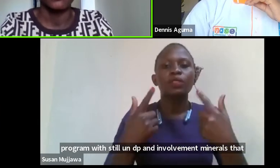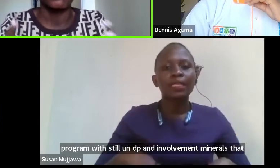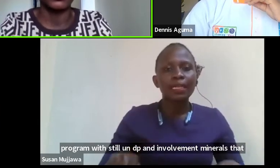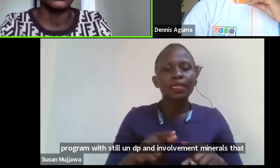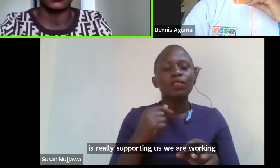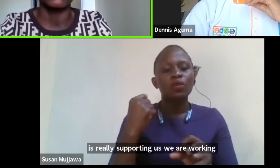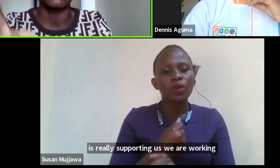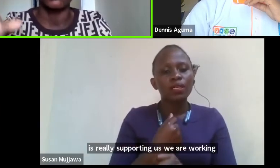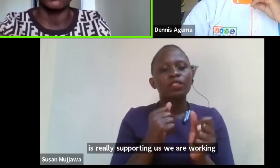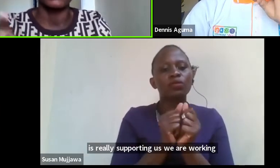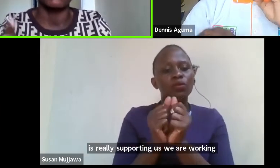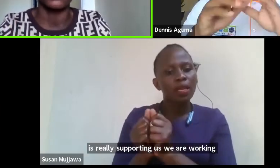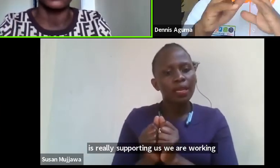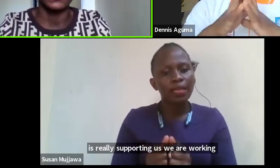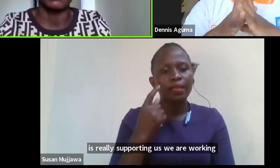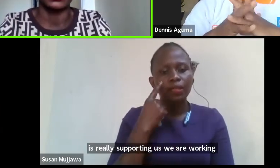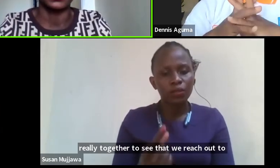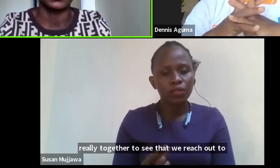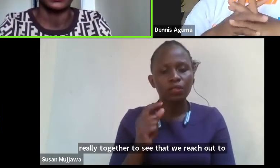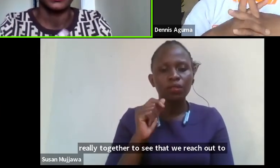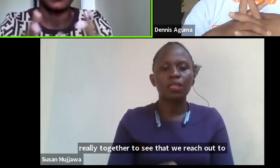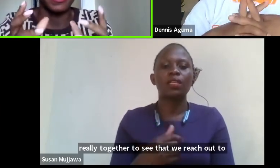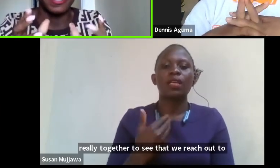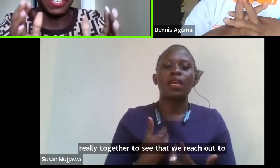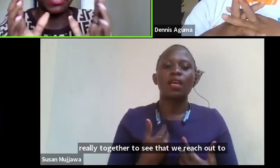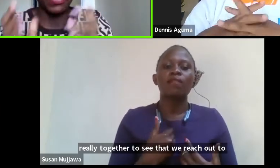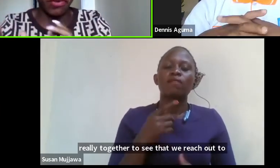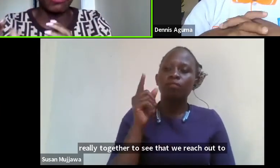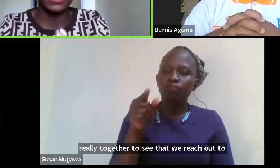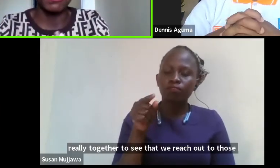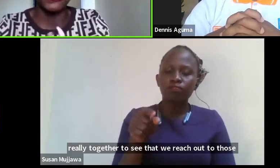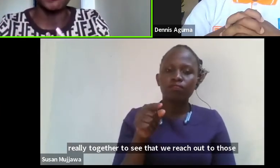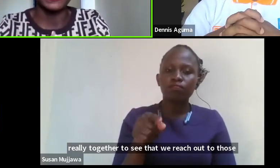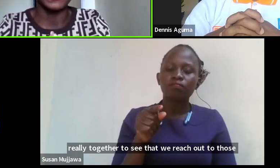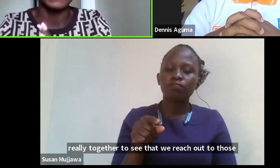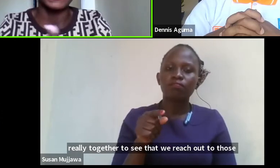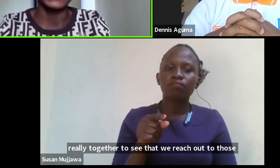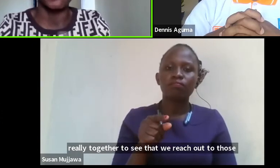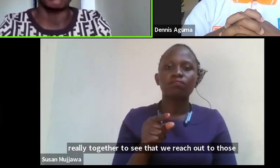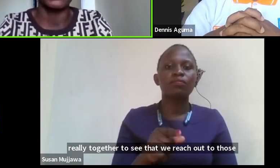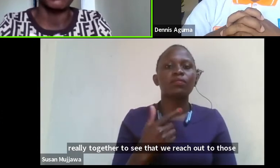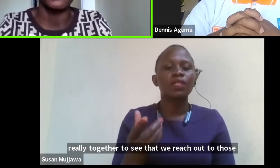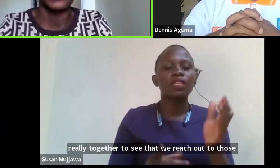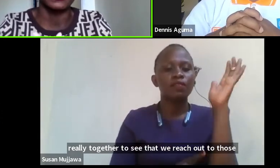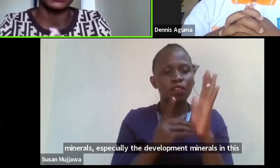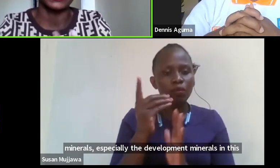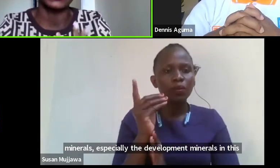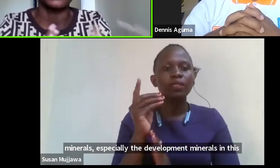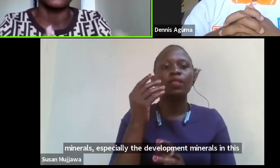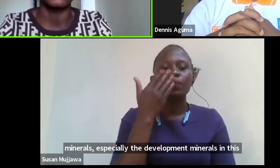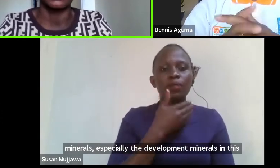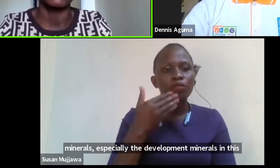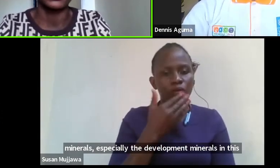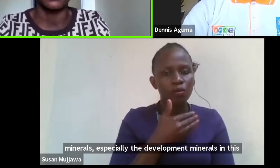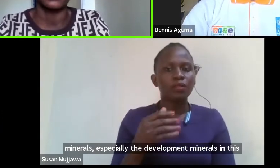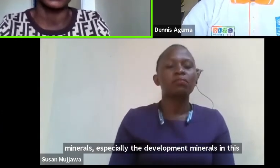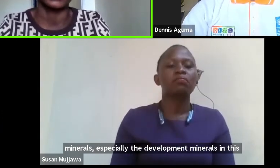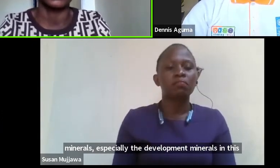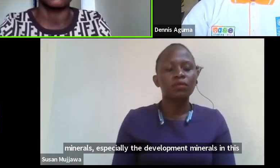that we reach out to those minerals, especially the development minerals. In this case, the development minerals, those are majorly the